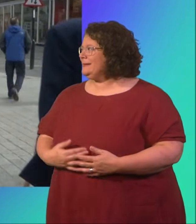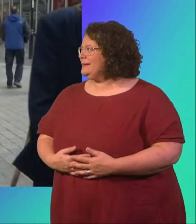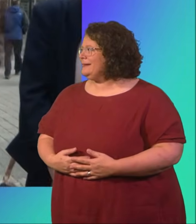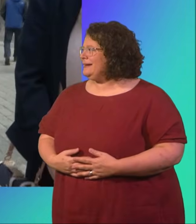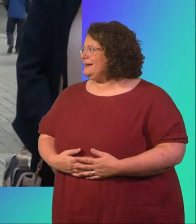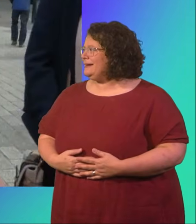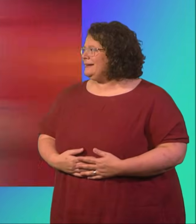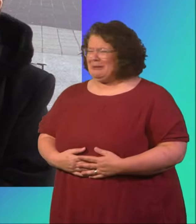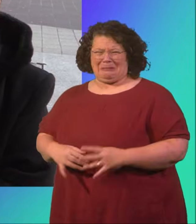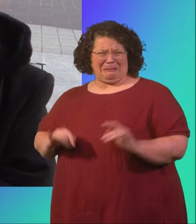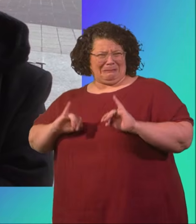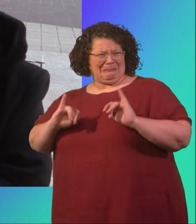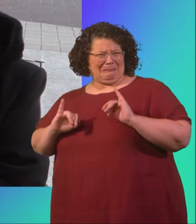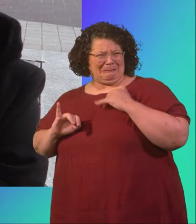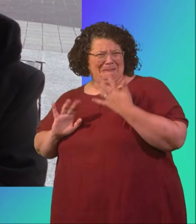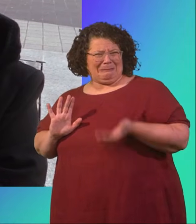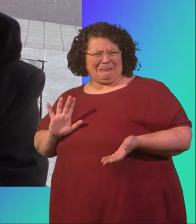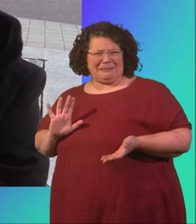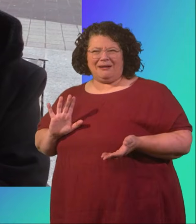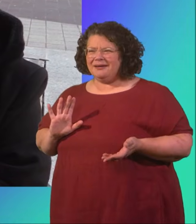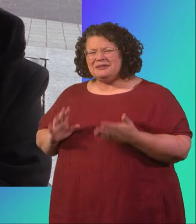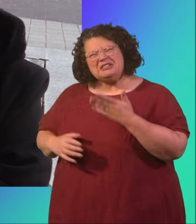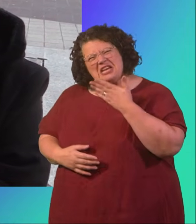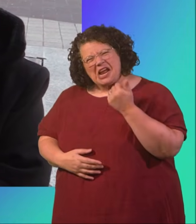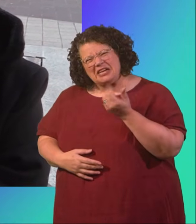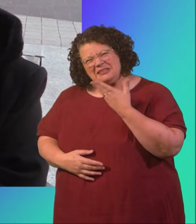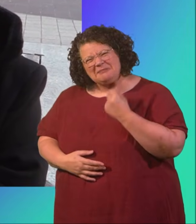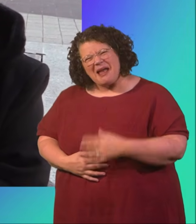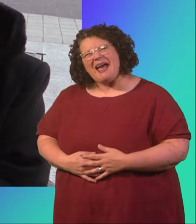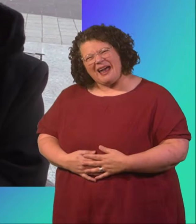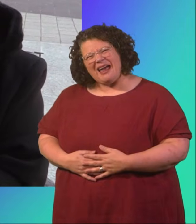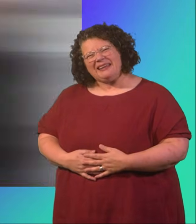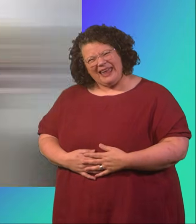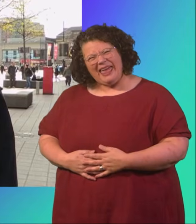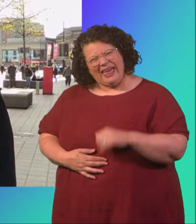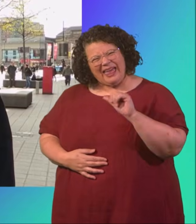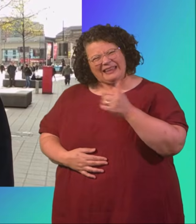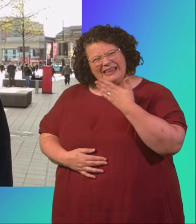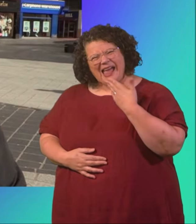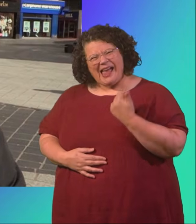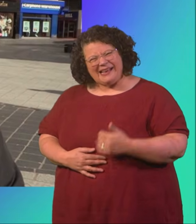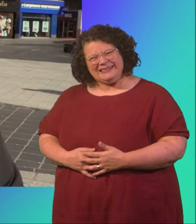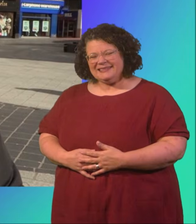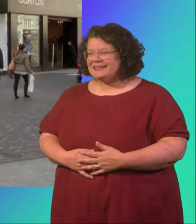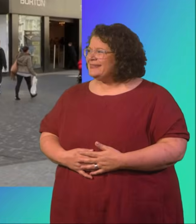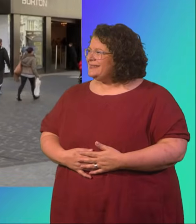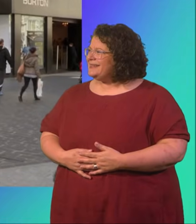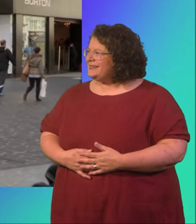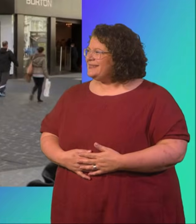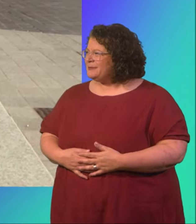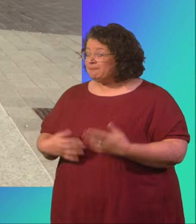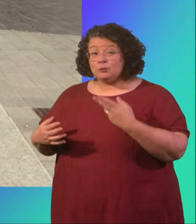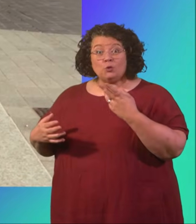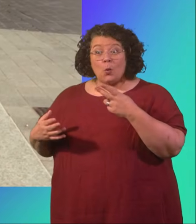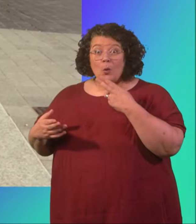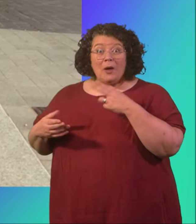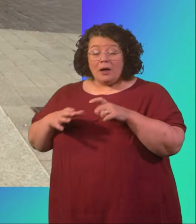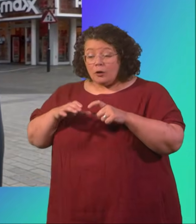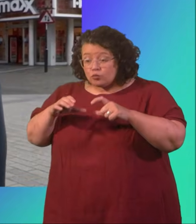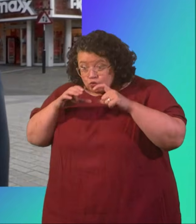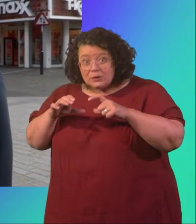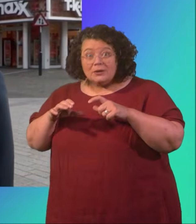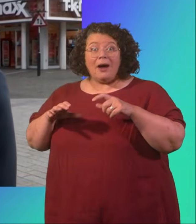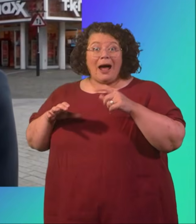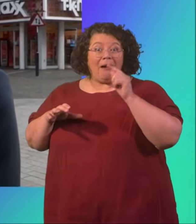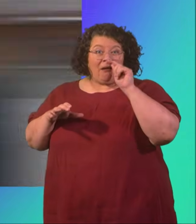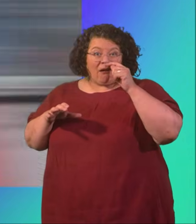Oh, you are good. That's gross. He's a nice man, isn't he? Yeah. Oh, thanks. The kisses and nose swabs will now go off to be